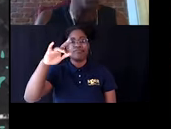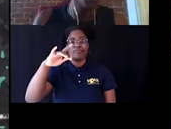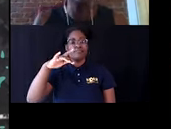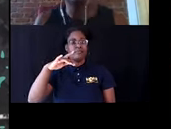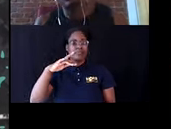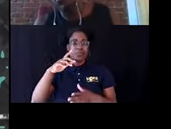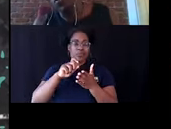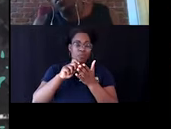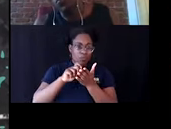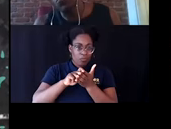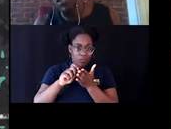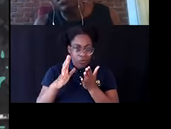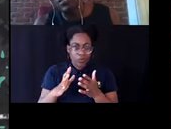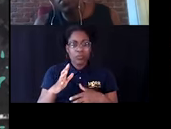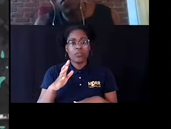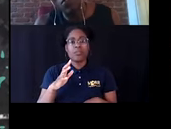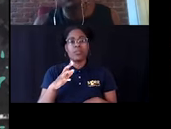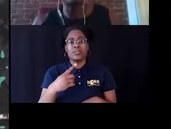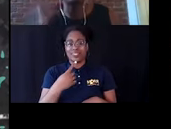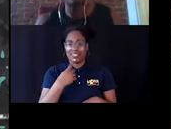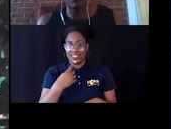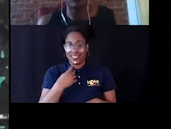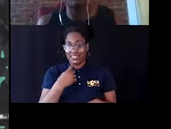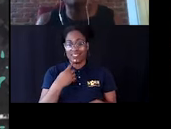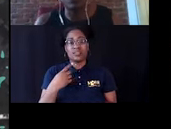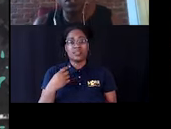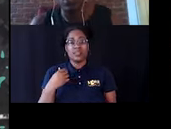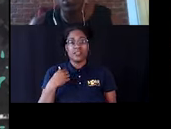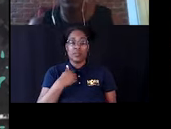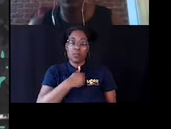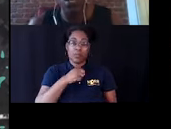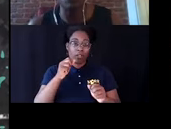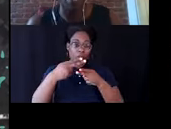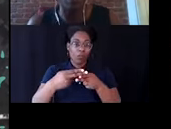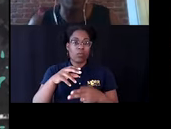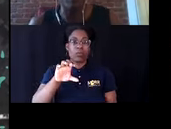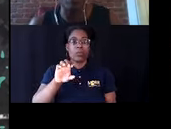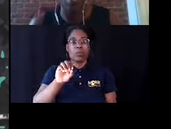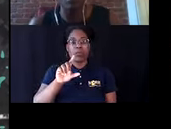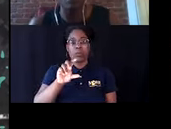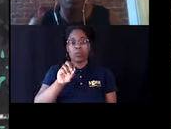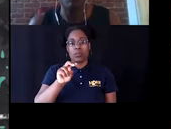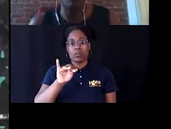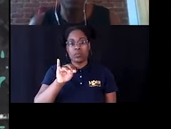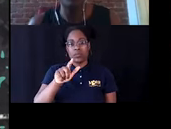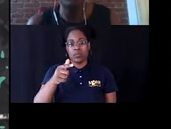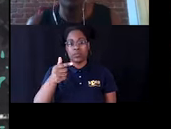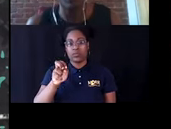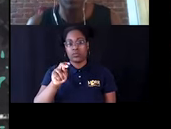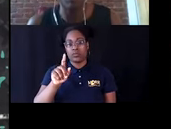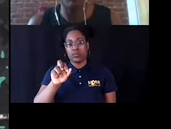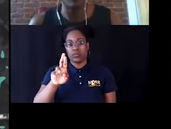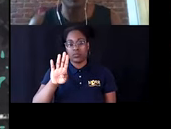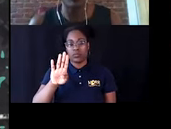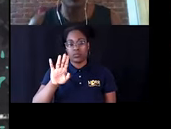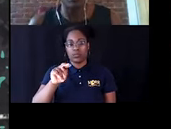those of us who don't love the weightiness of that phrase, we could also call it the colonial gender binary, right? But definitely